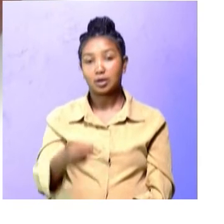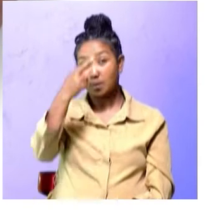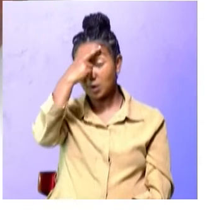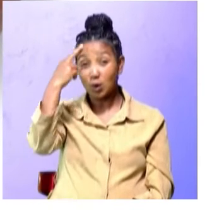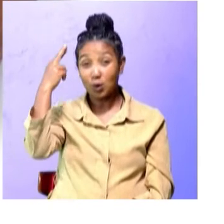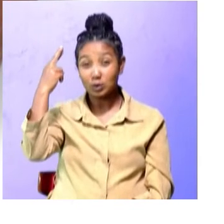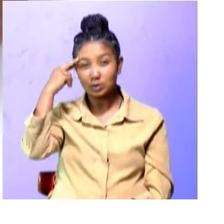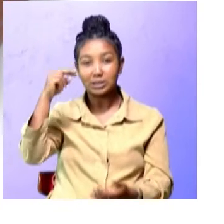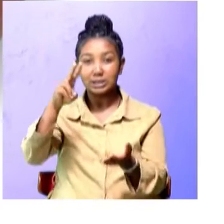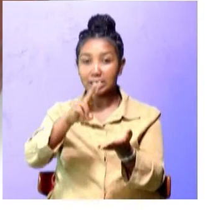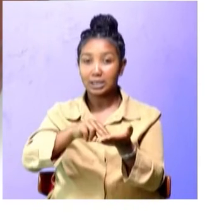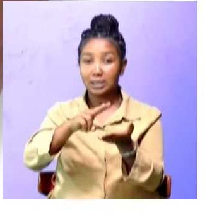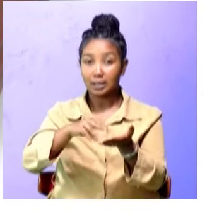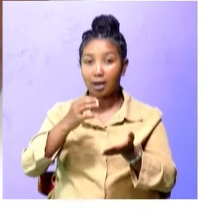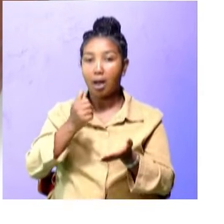reading helps